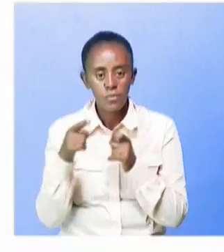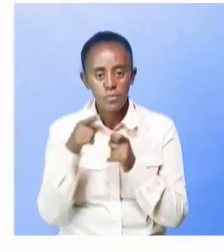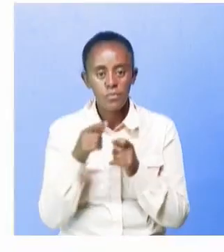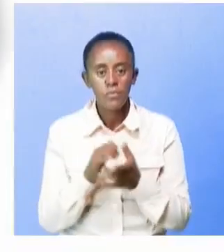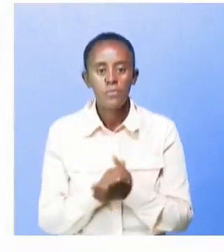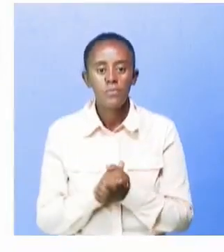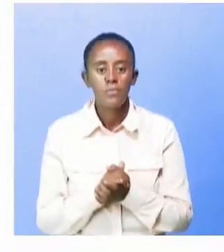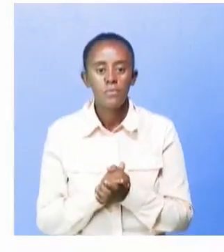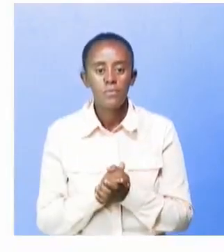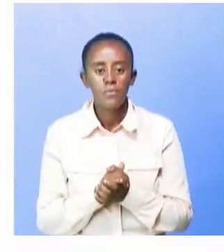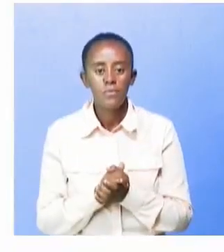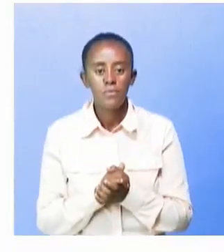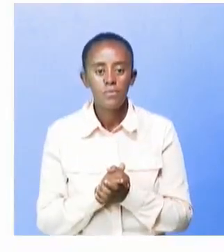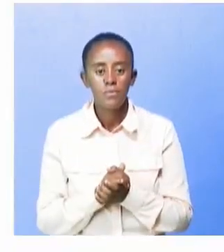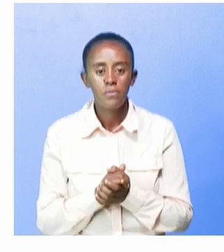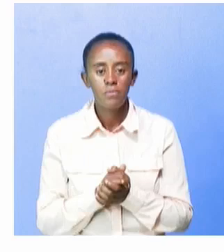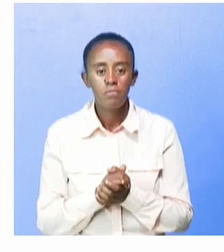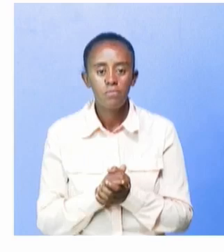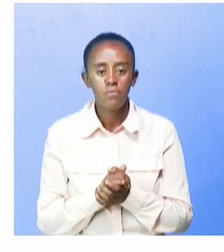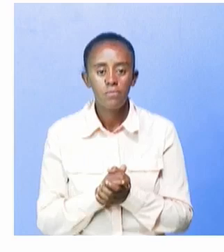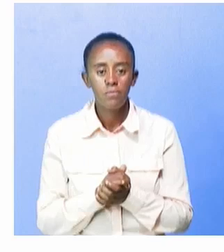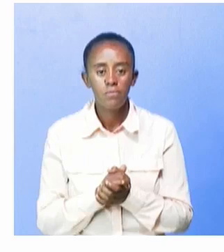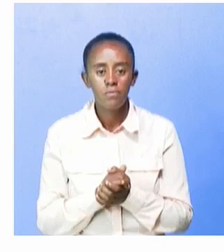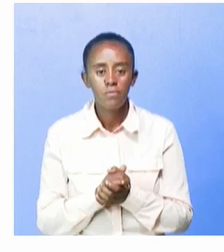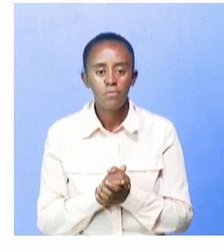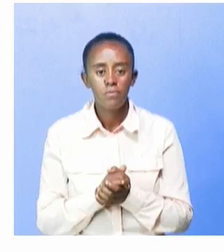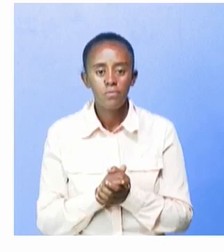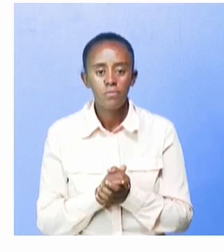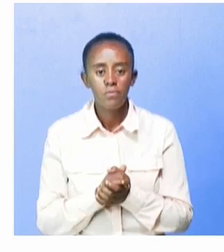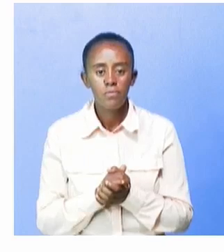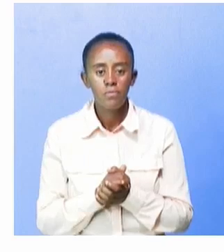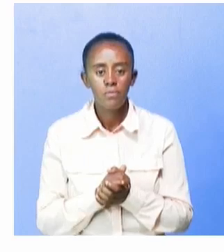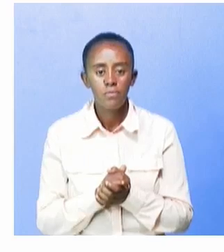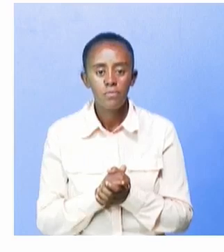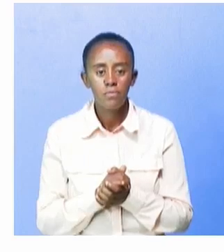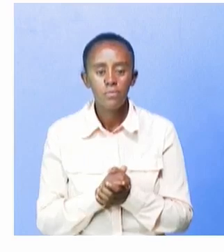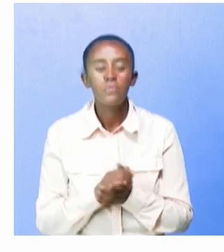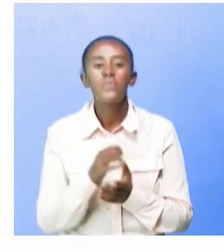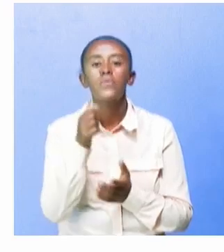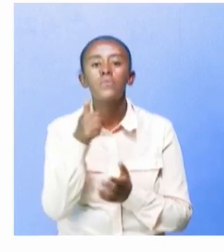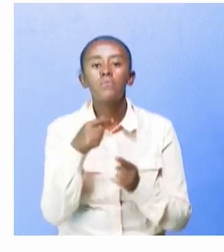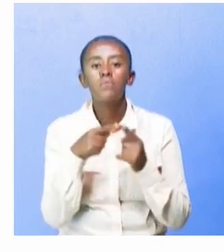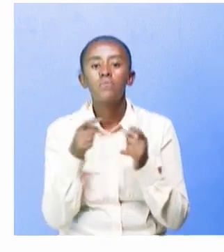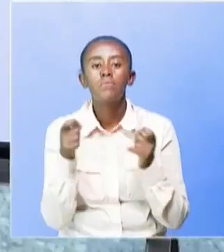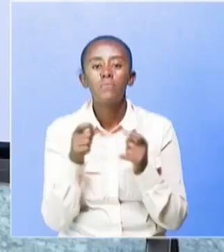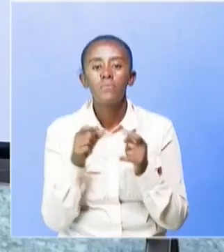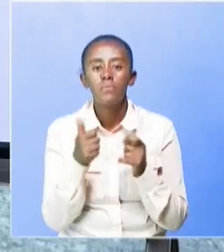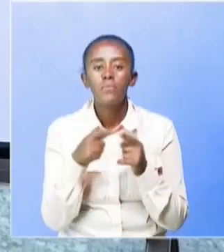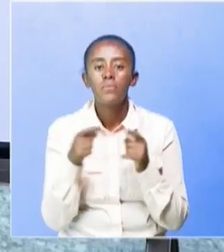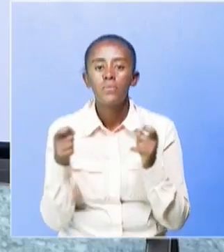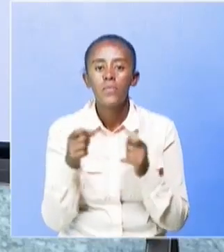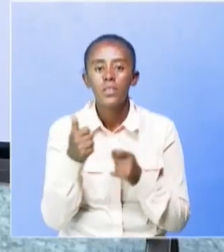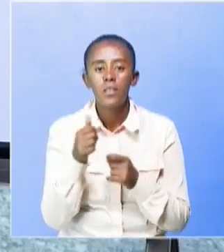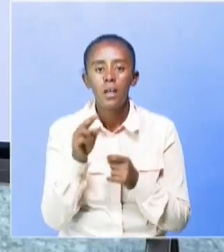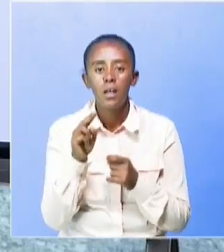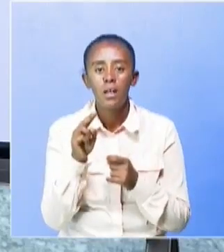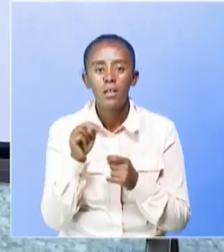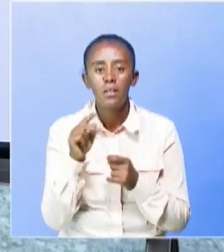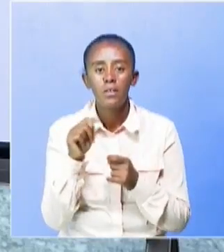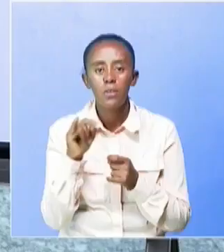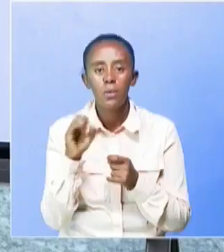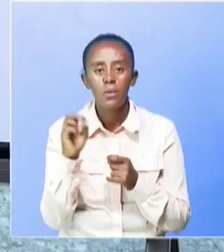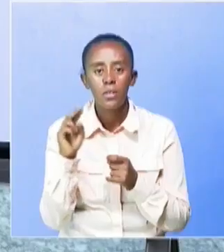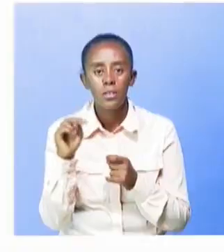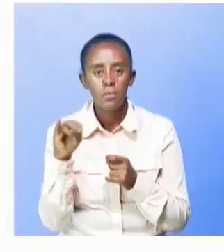its, let's say, its synonym. What about its antonym? Its antonym is